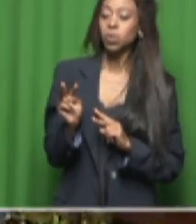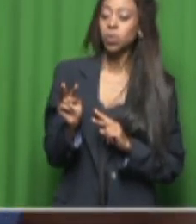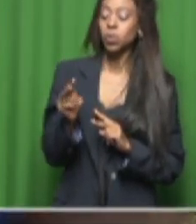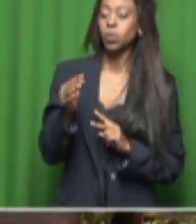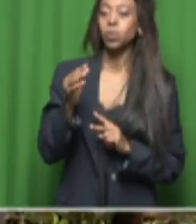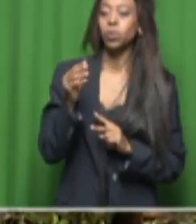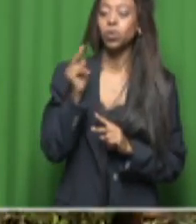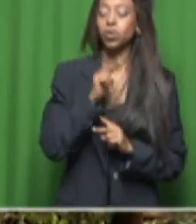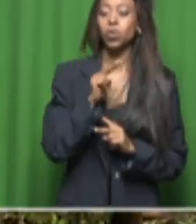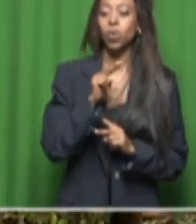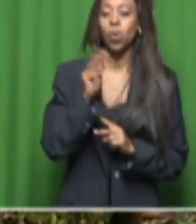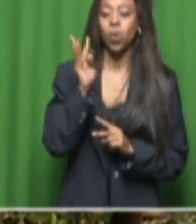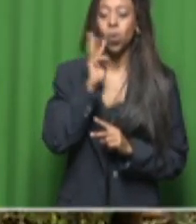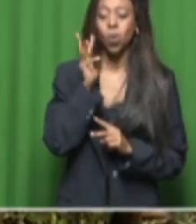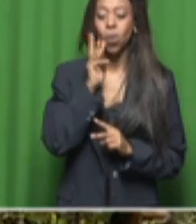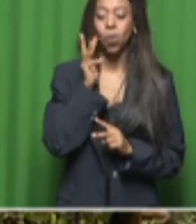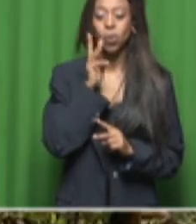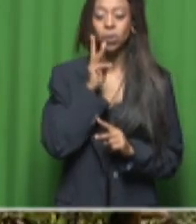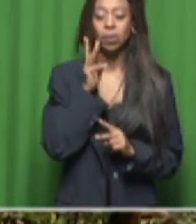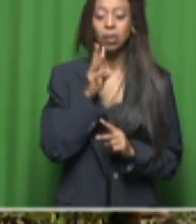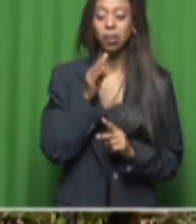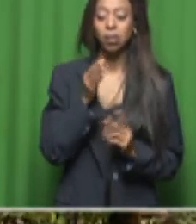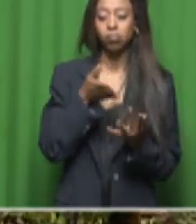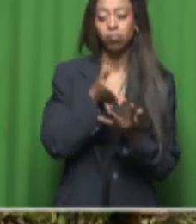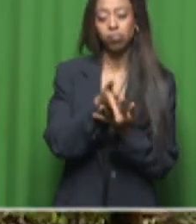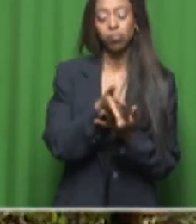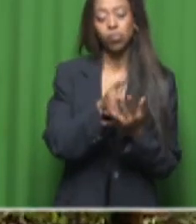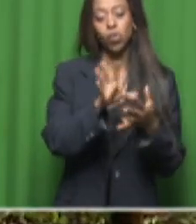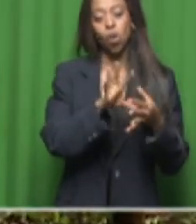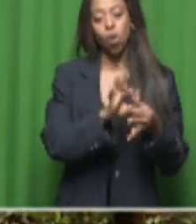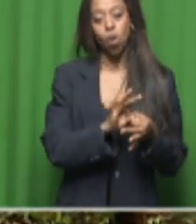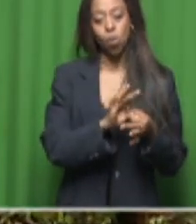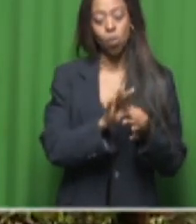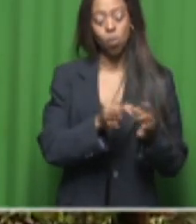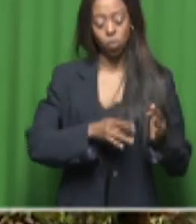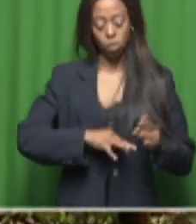river came through our whole house. And